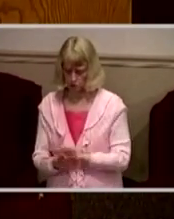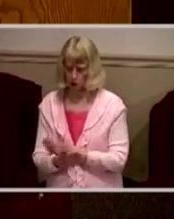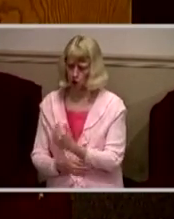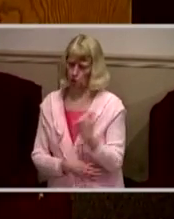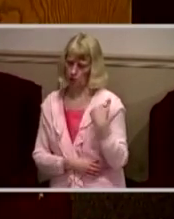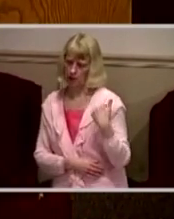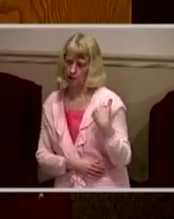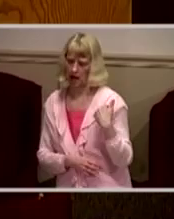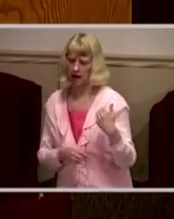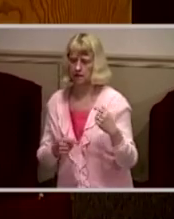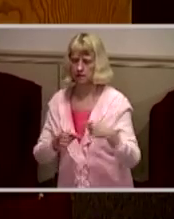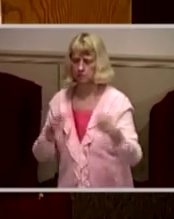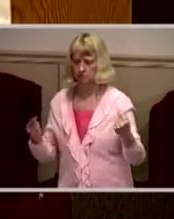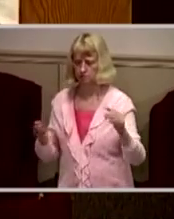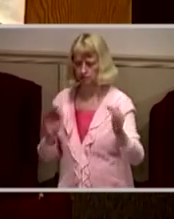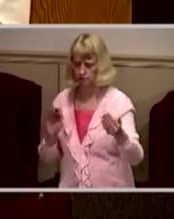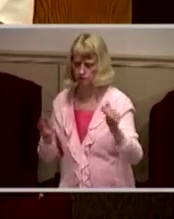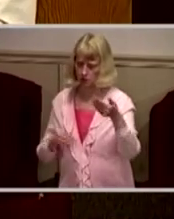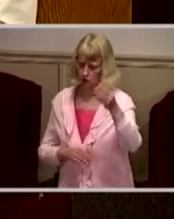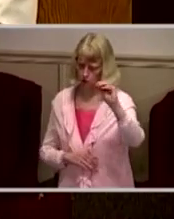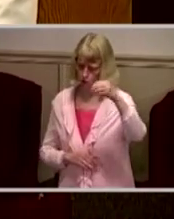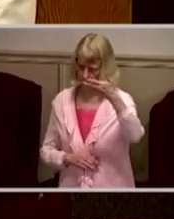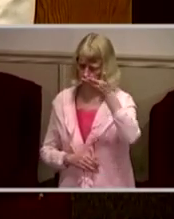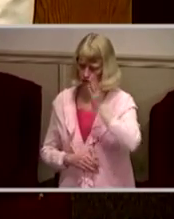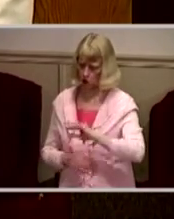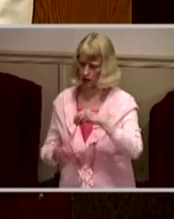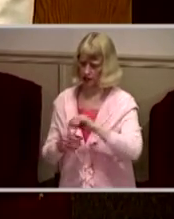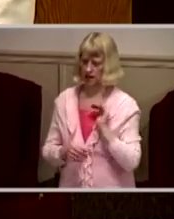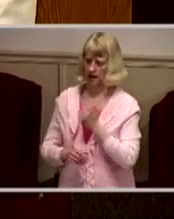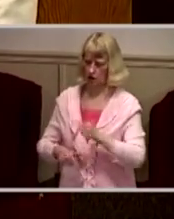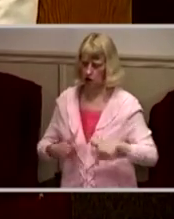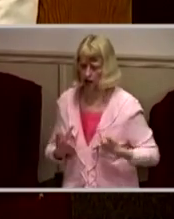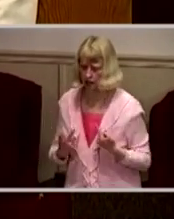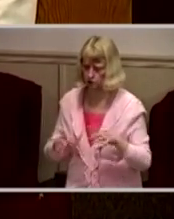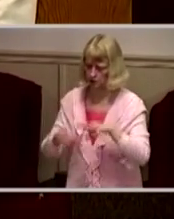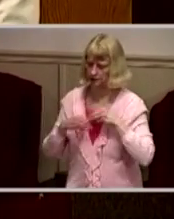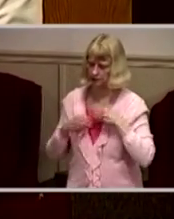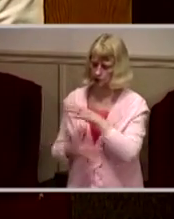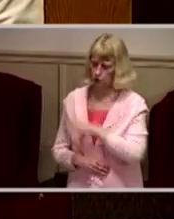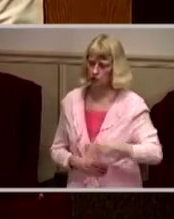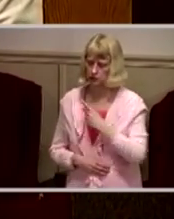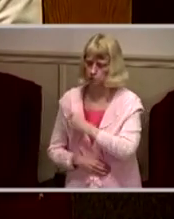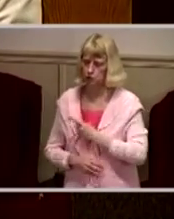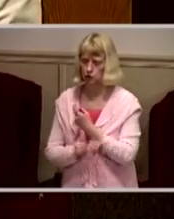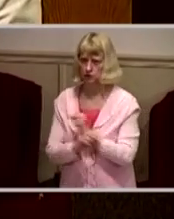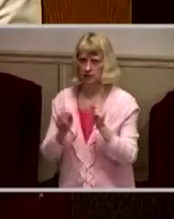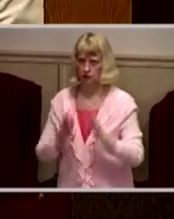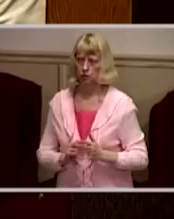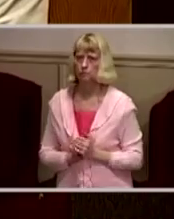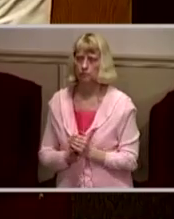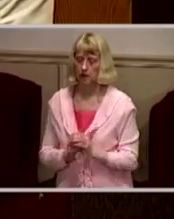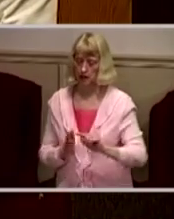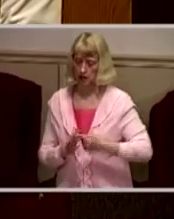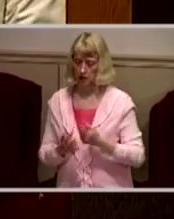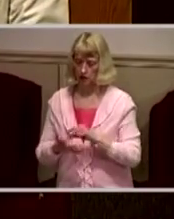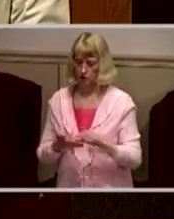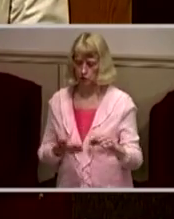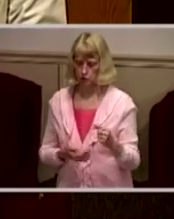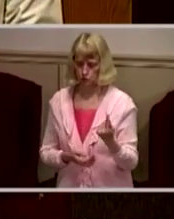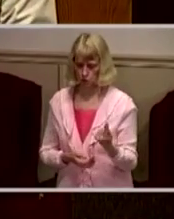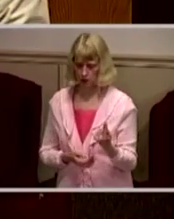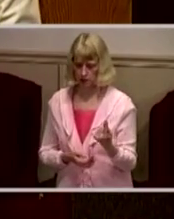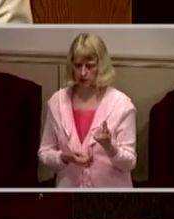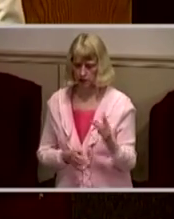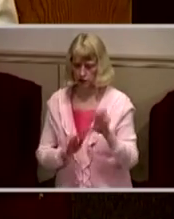great contrast the grace of God brings into our lives when we trust Christ as Savior. Beginning with verse 1